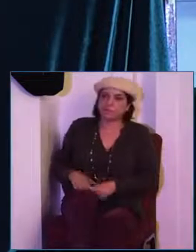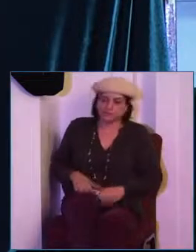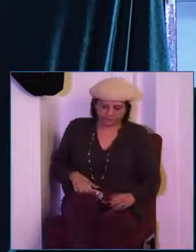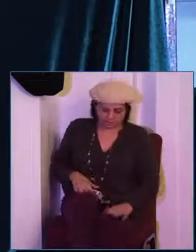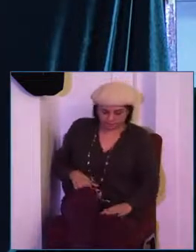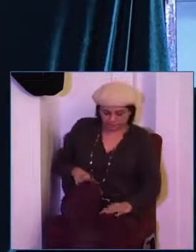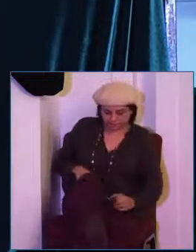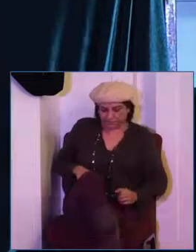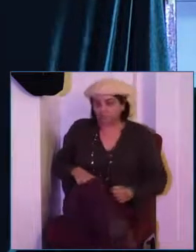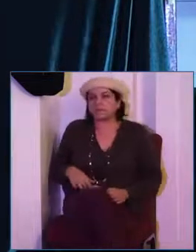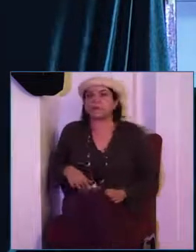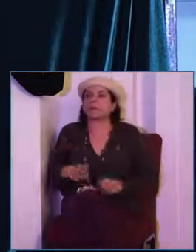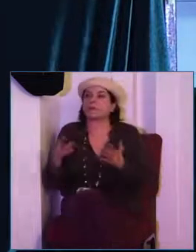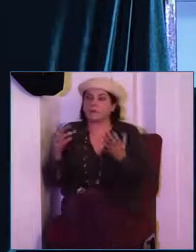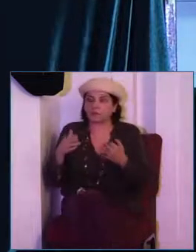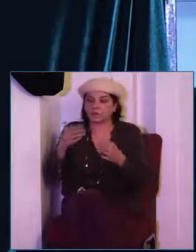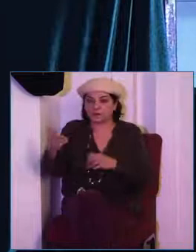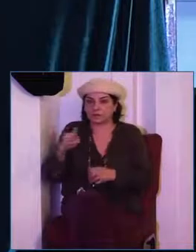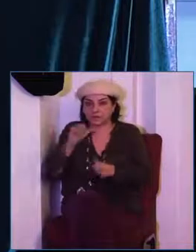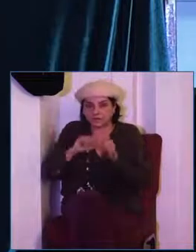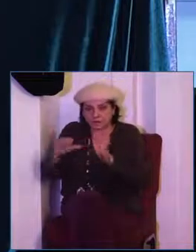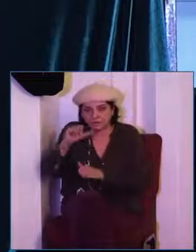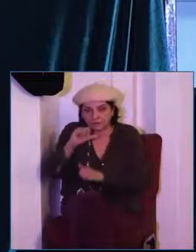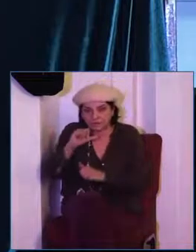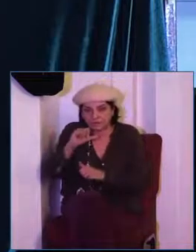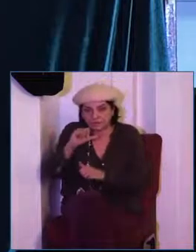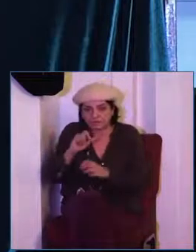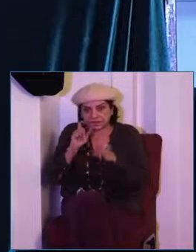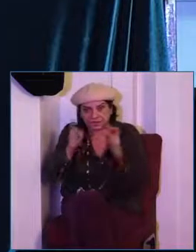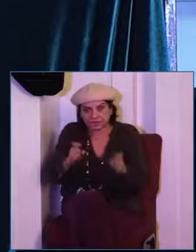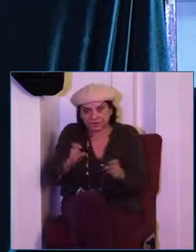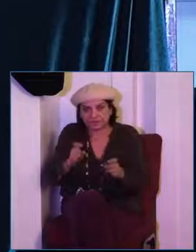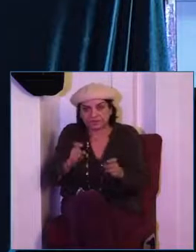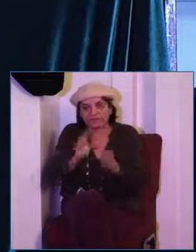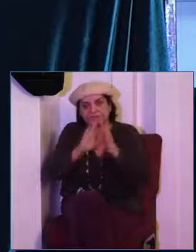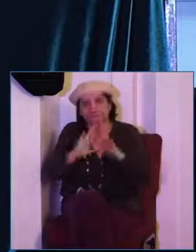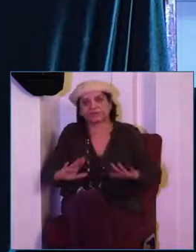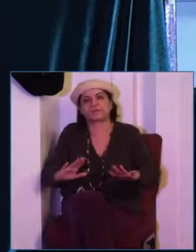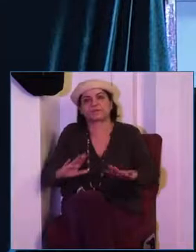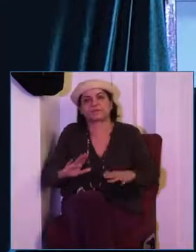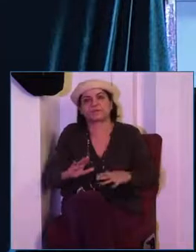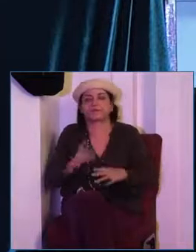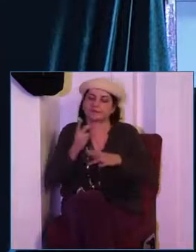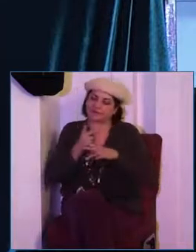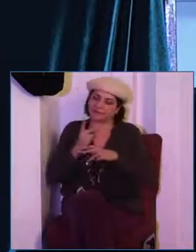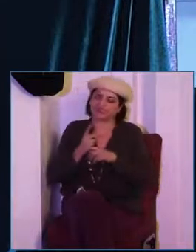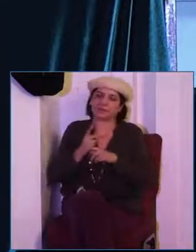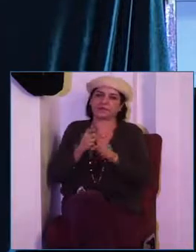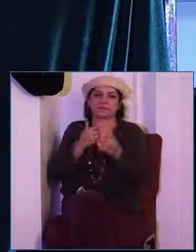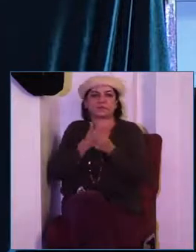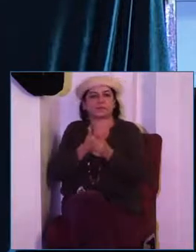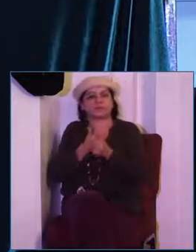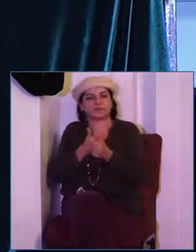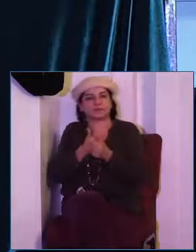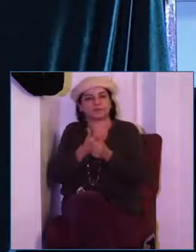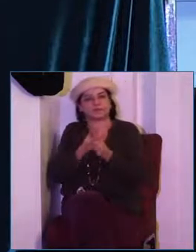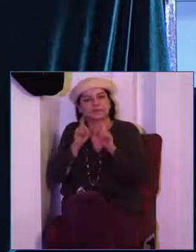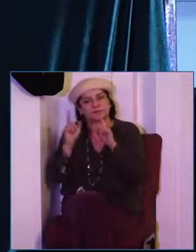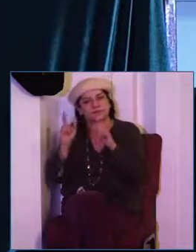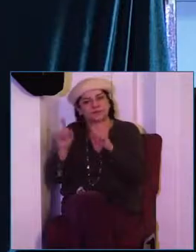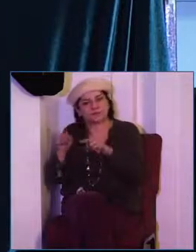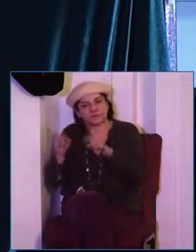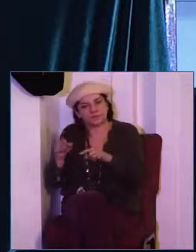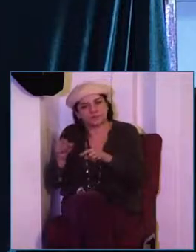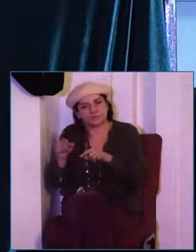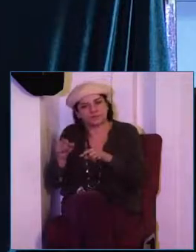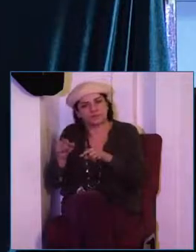give peace to each other. It's also a way that we keep up with your attendance. So if you would, check in on social media so that we